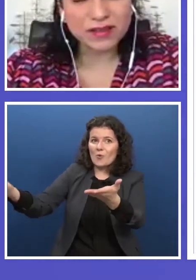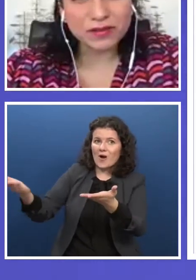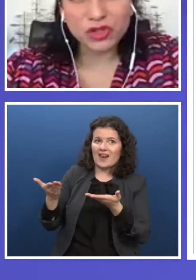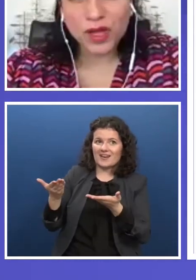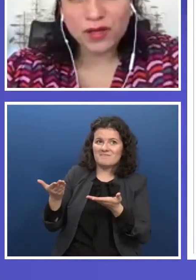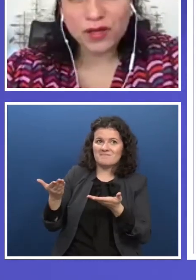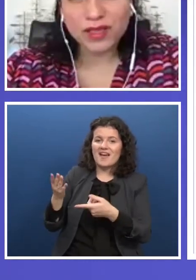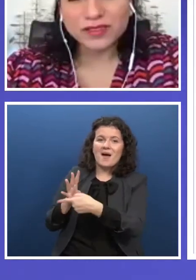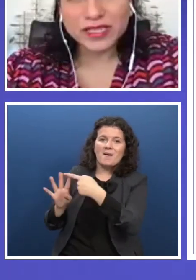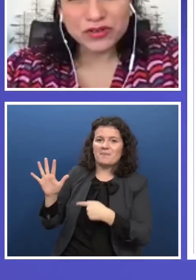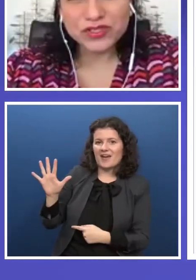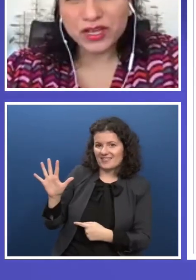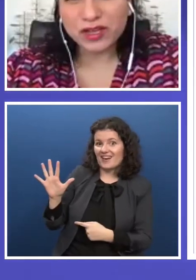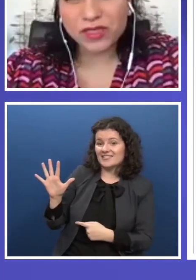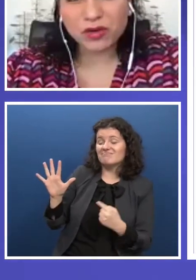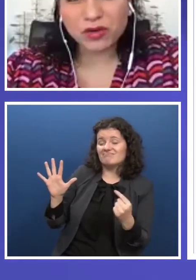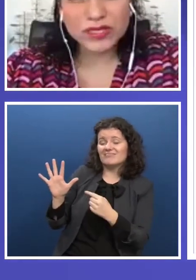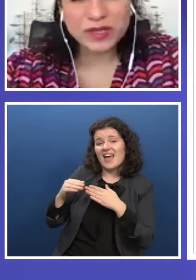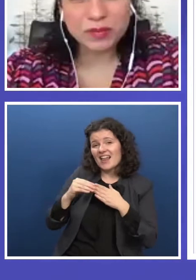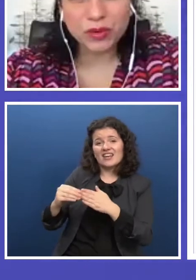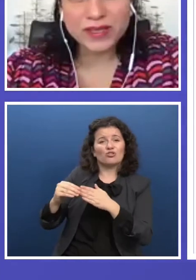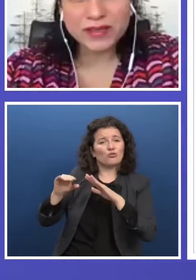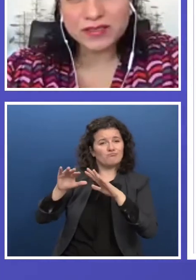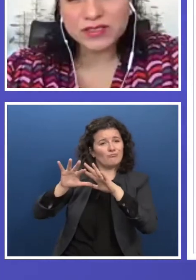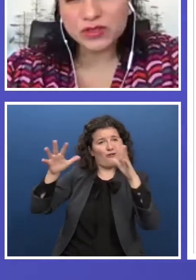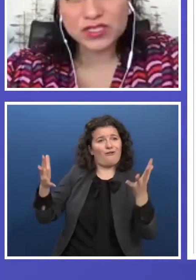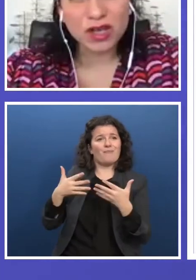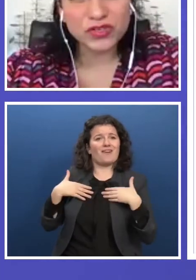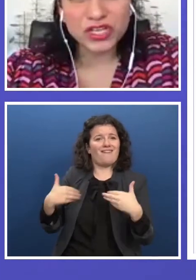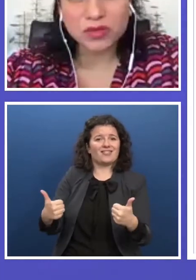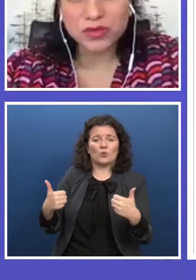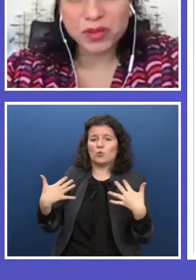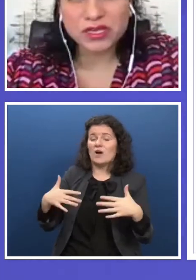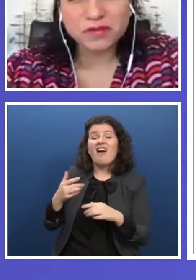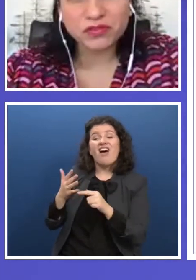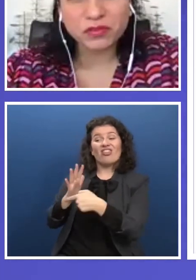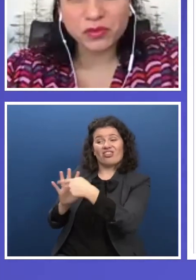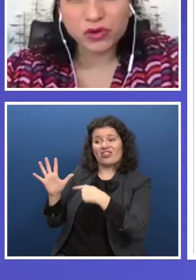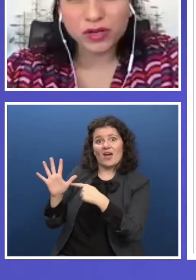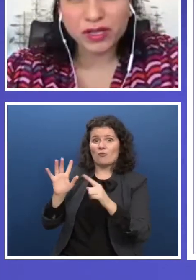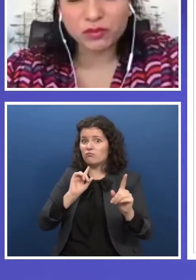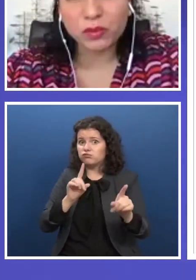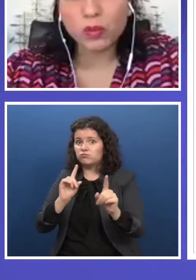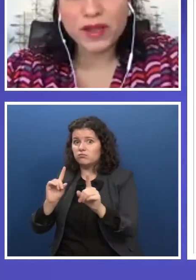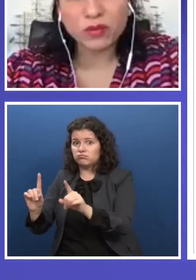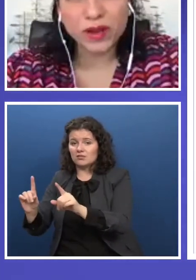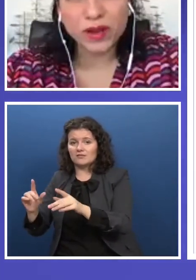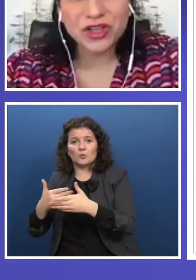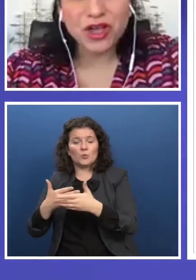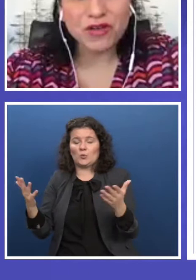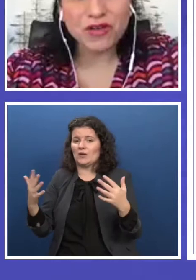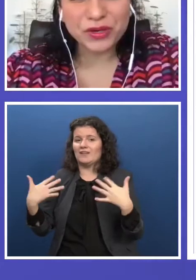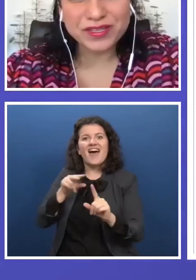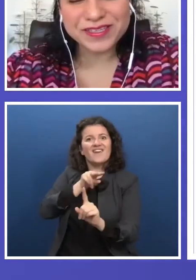leading global health leaders that are going to be bringing into this conversation perspectives from a wide